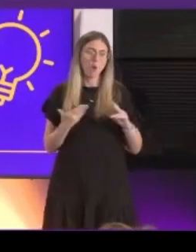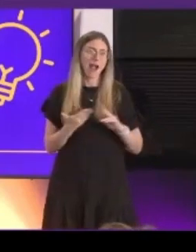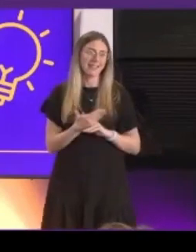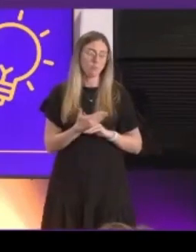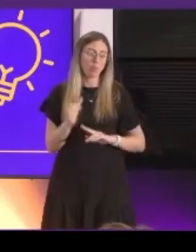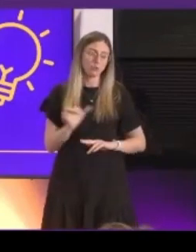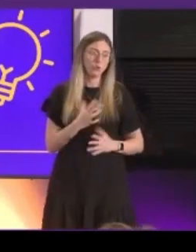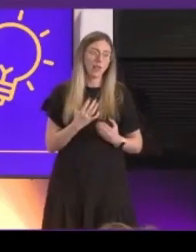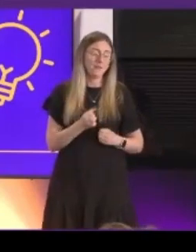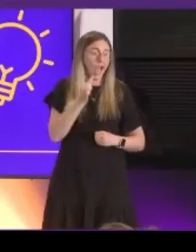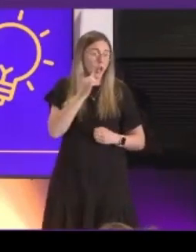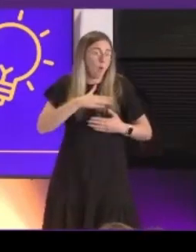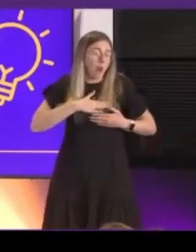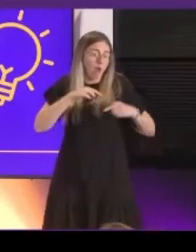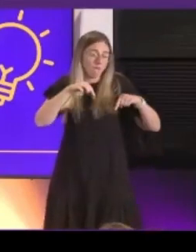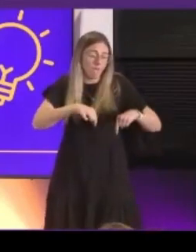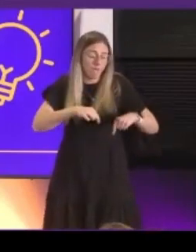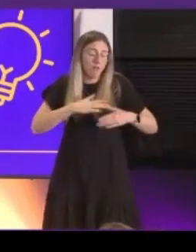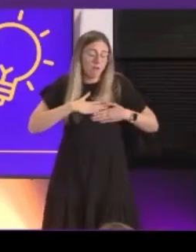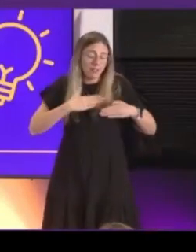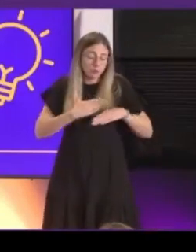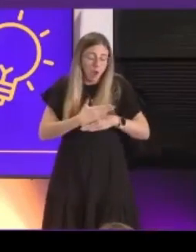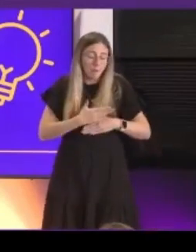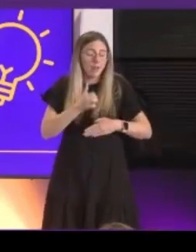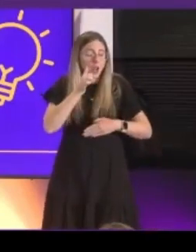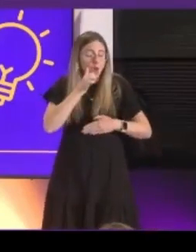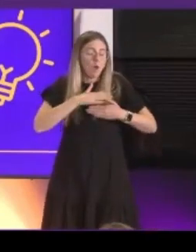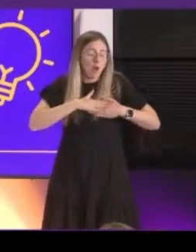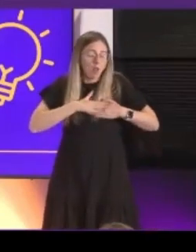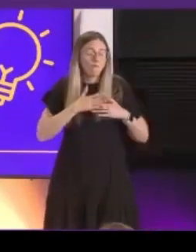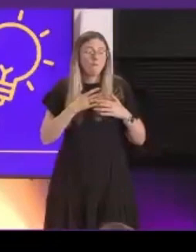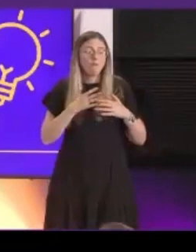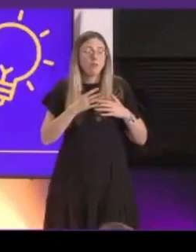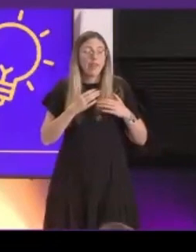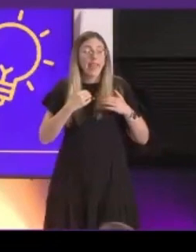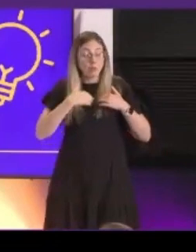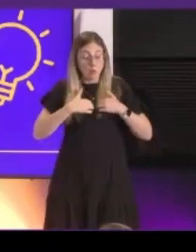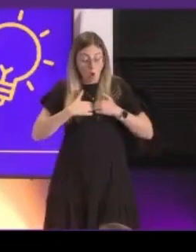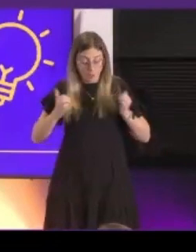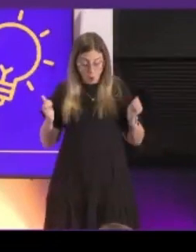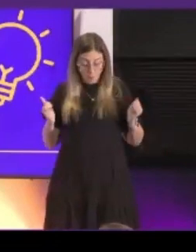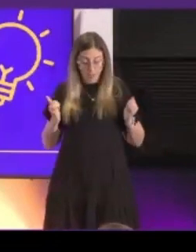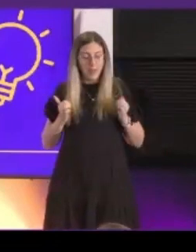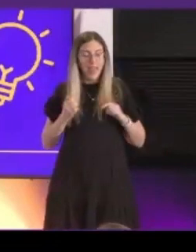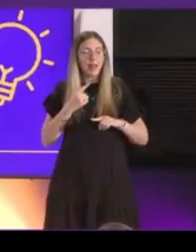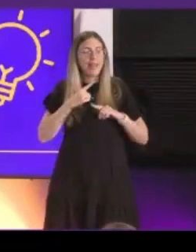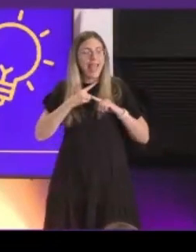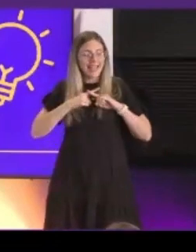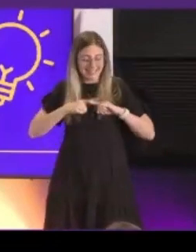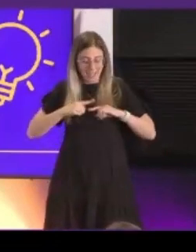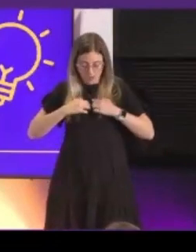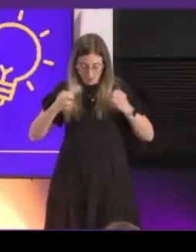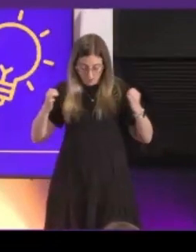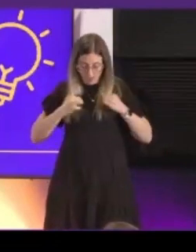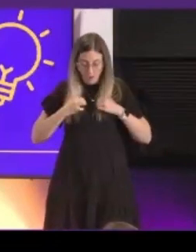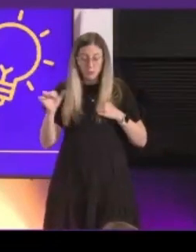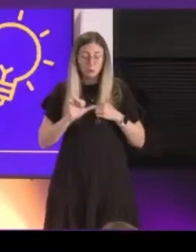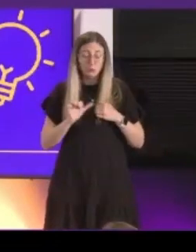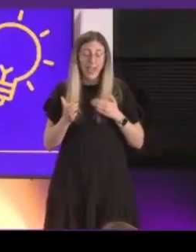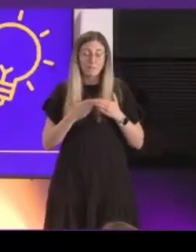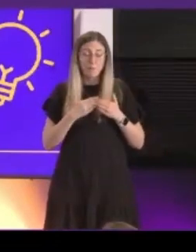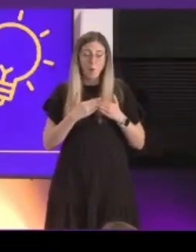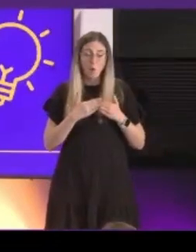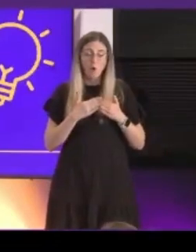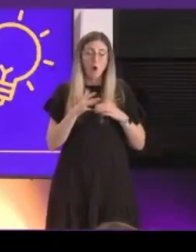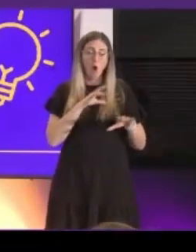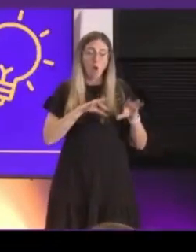much as I love this organization, and if you cut me open, I'll bleed hexagons. You should have more than